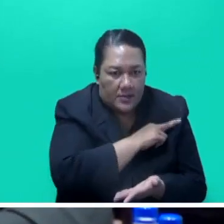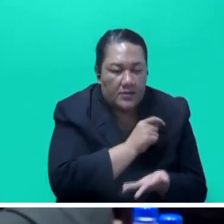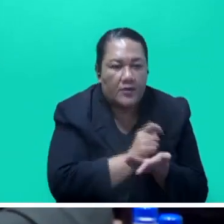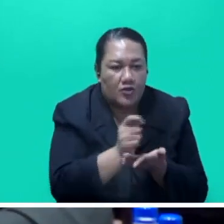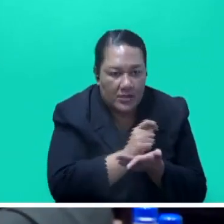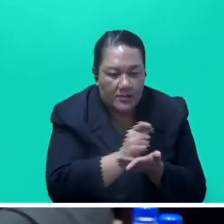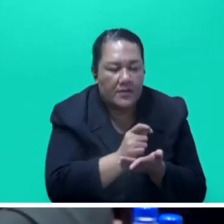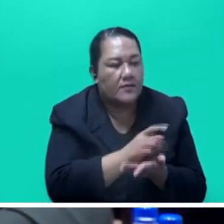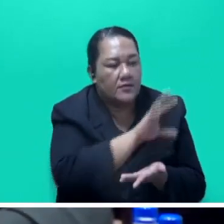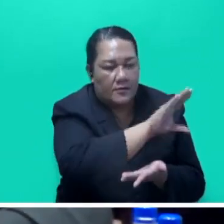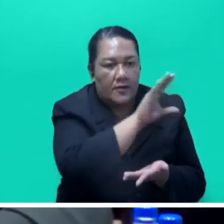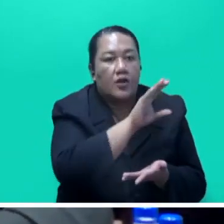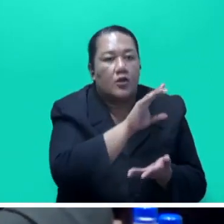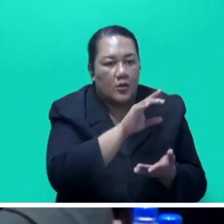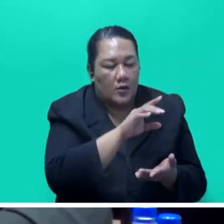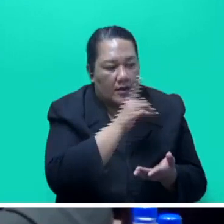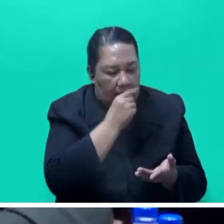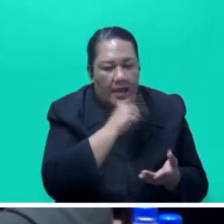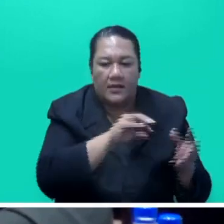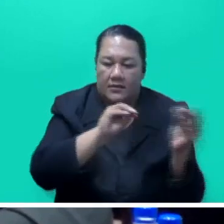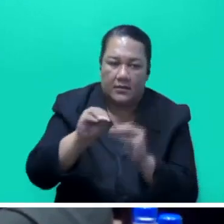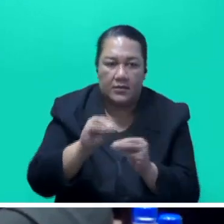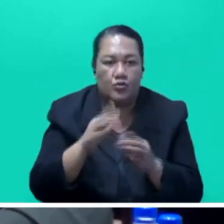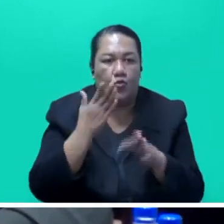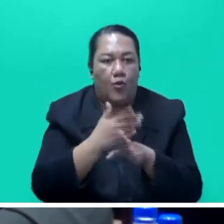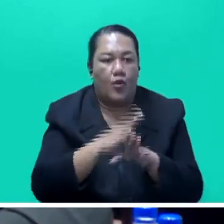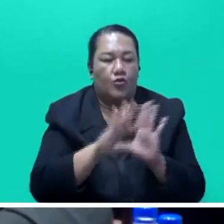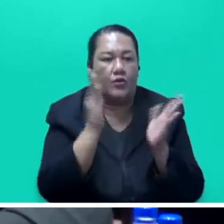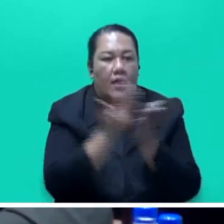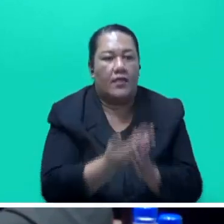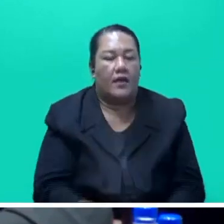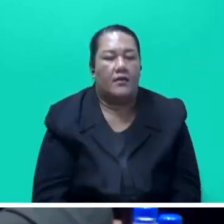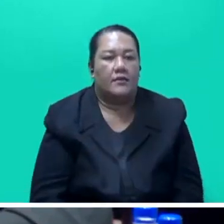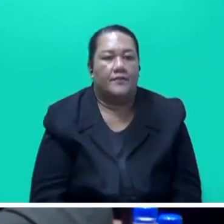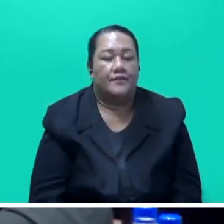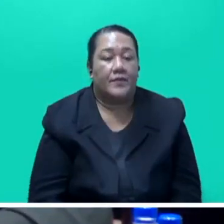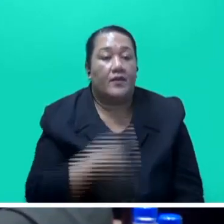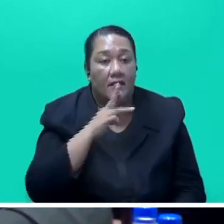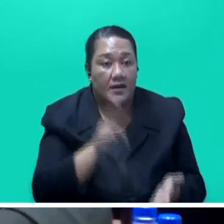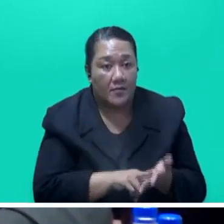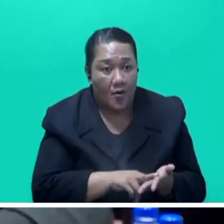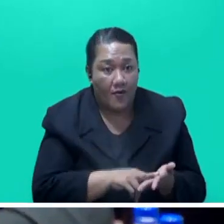together. And the Auditor General's report, Mr. Speaker, whenever it comes out,